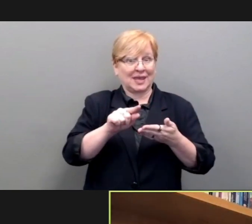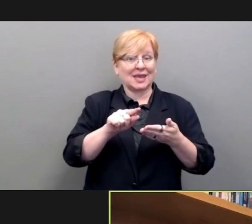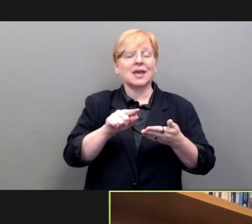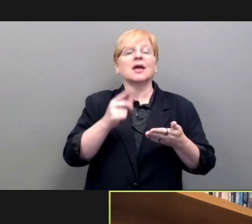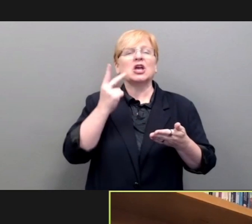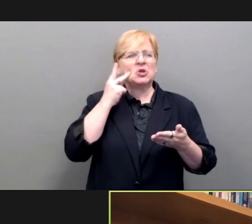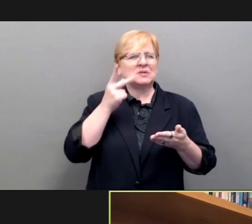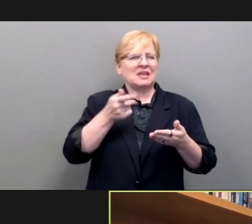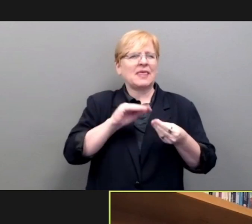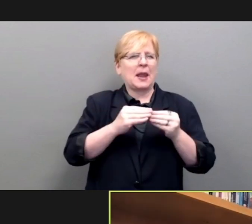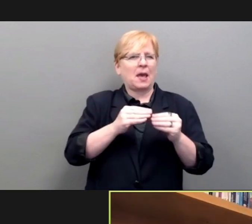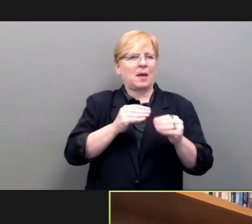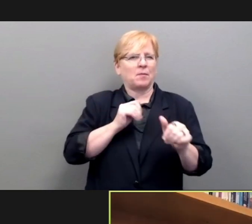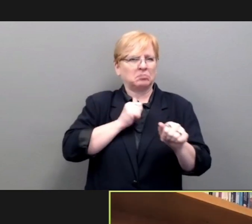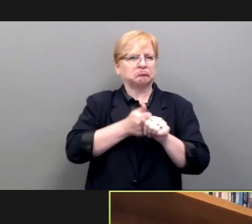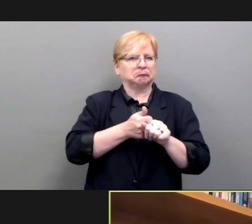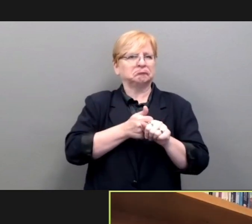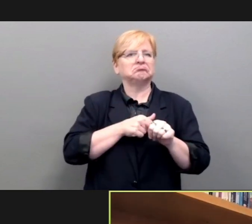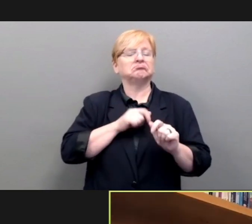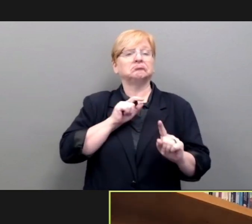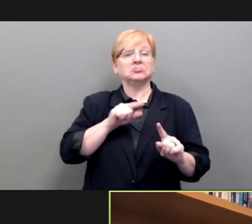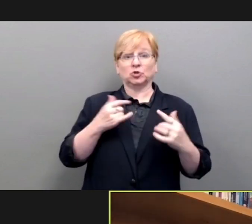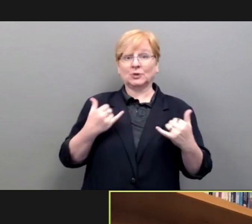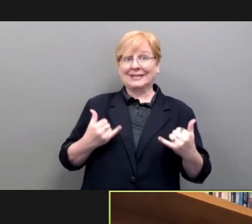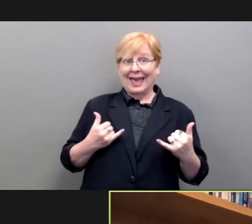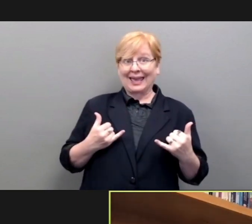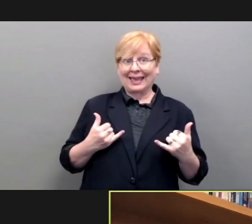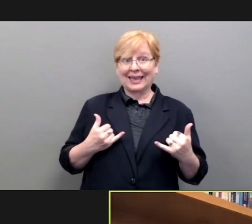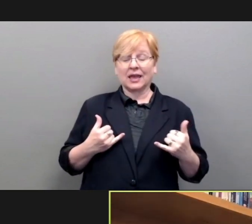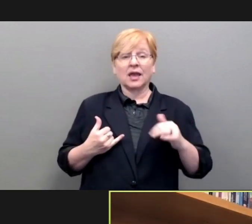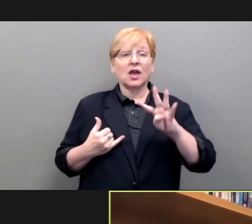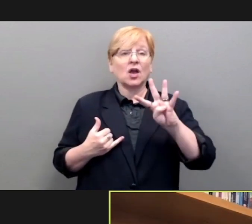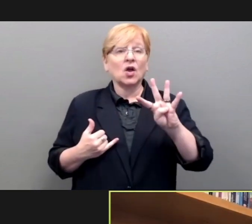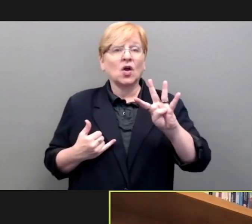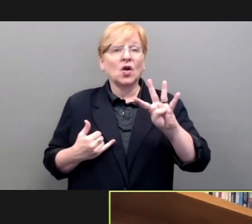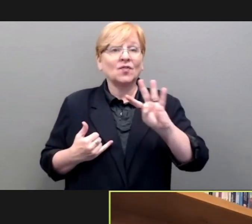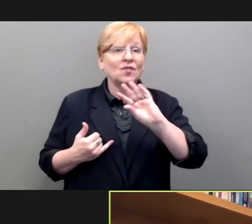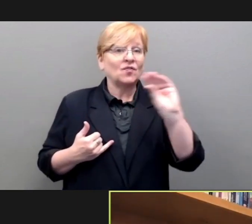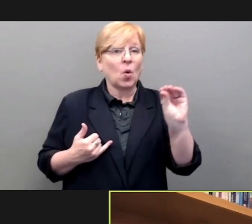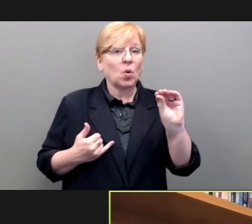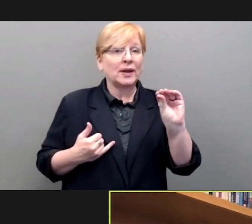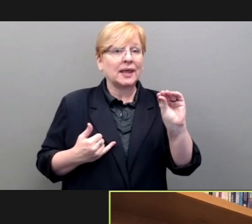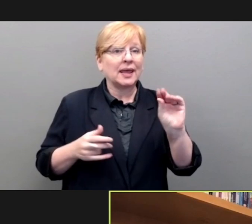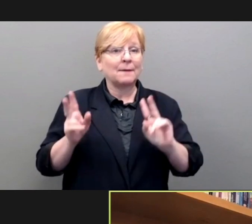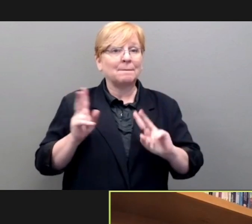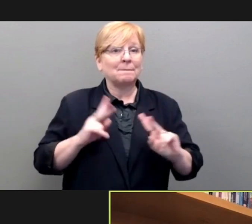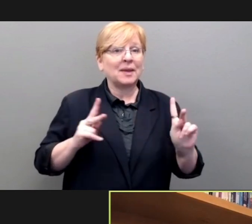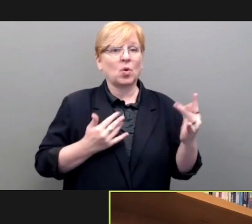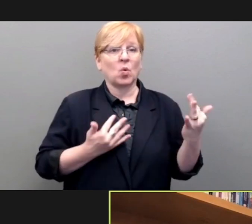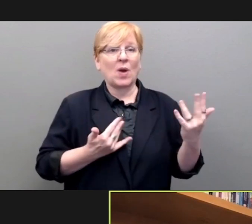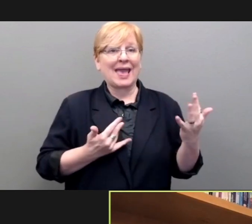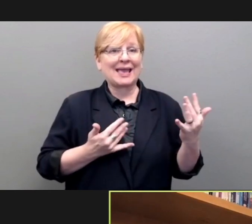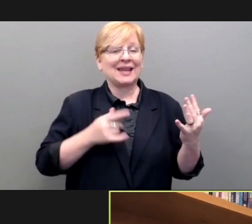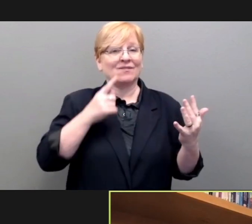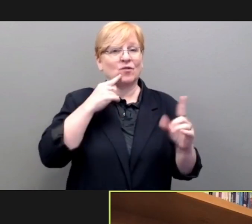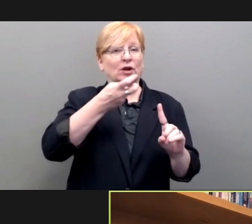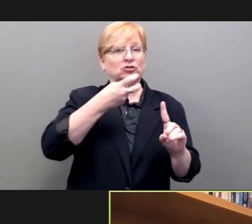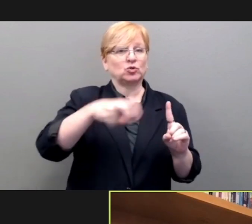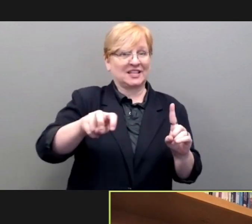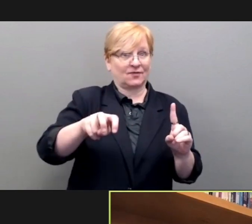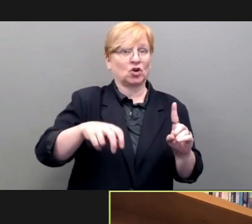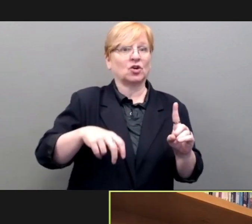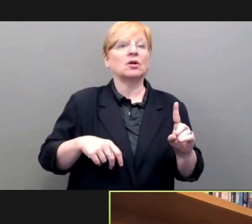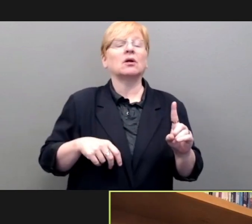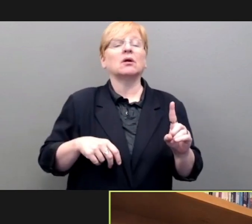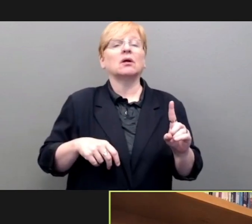updated number today. We had 40 people on the waiting list, I believe, as of this morning for transfers. About 2/3 of